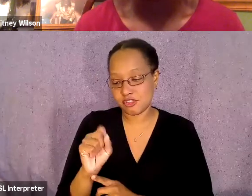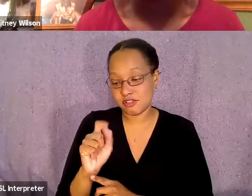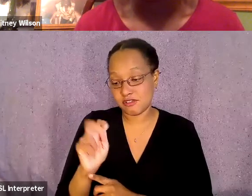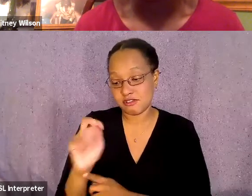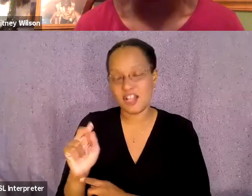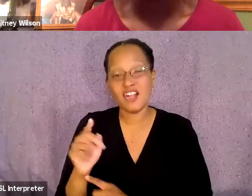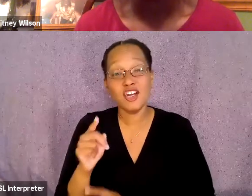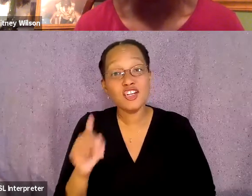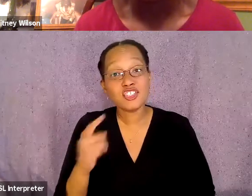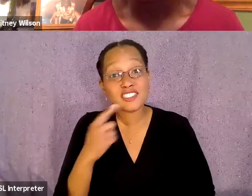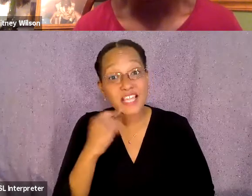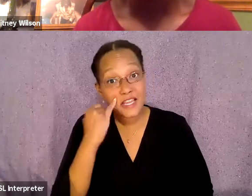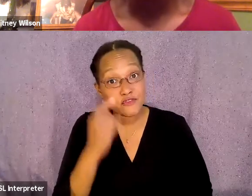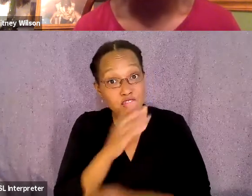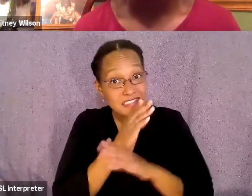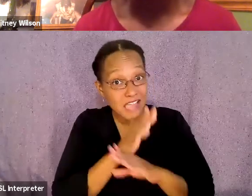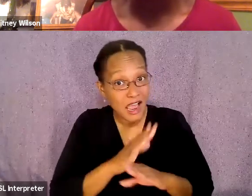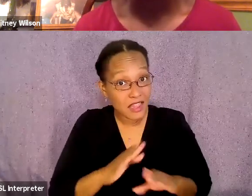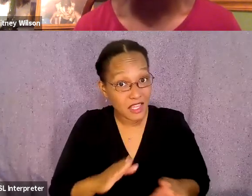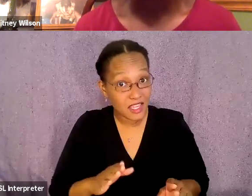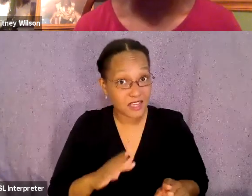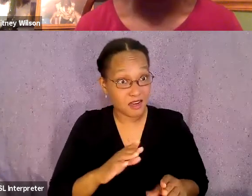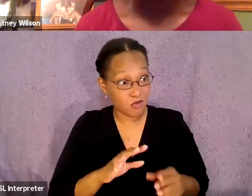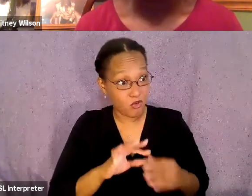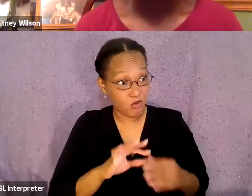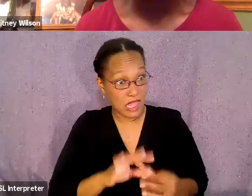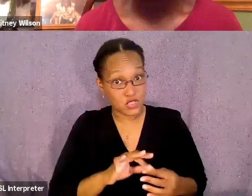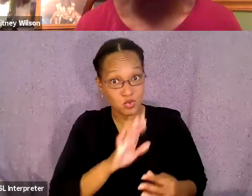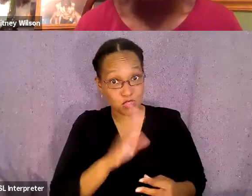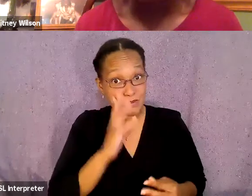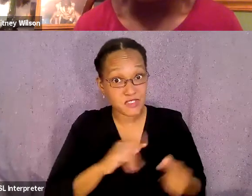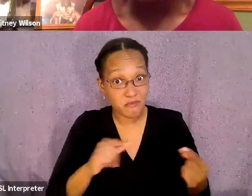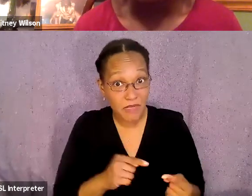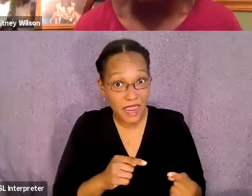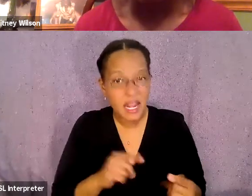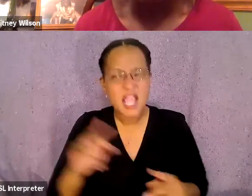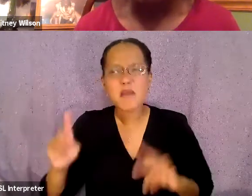they'll kill you and say you enjoyed it. And so I try to live my life like, listen,